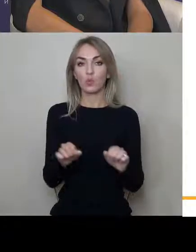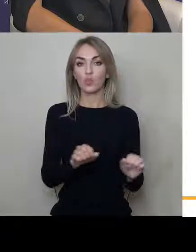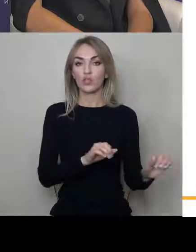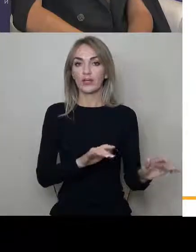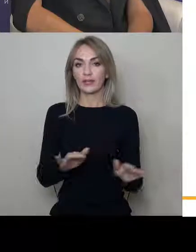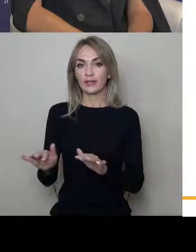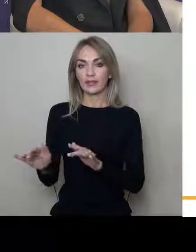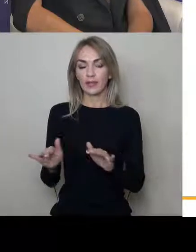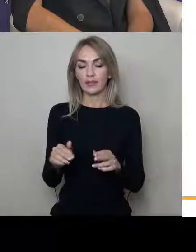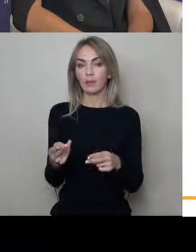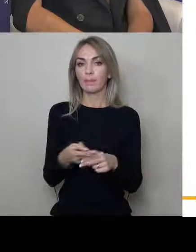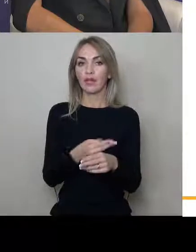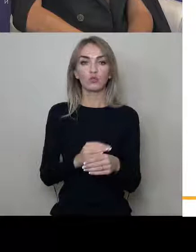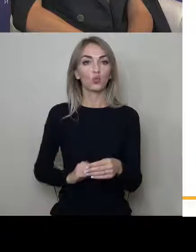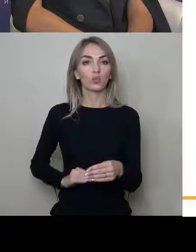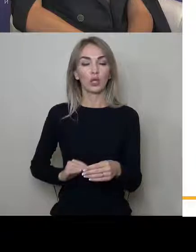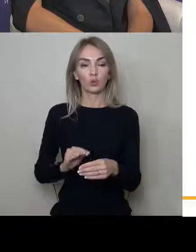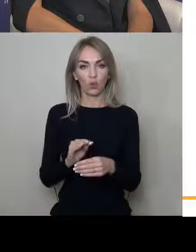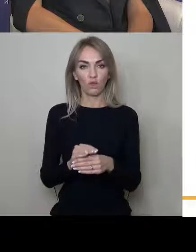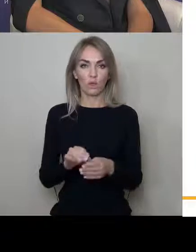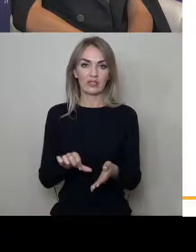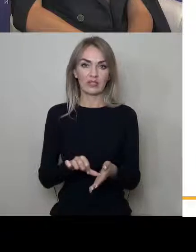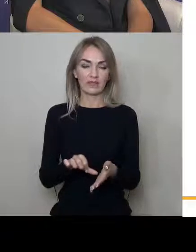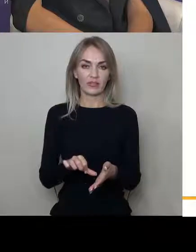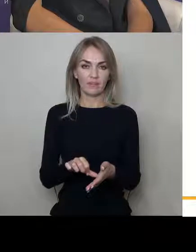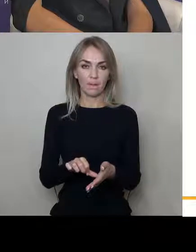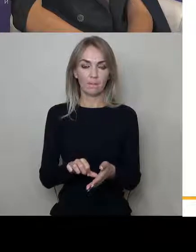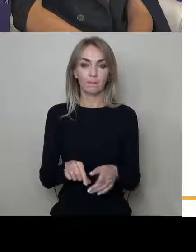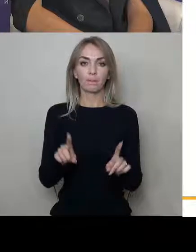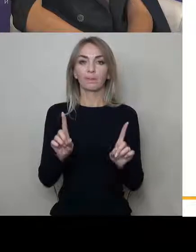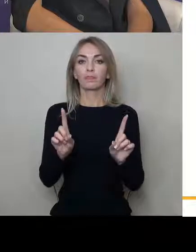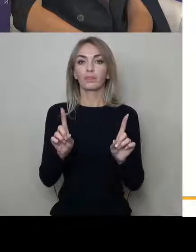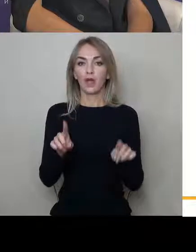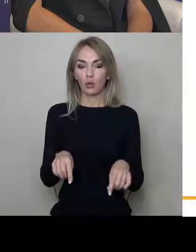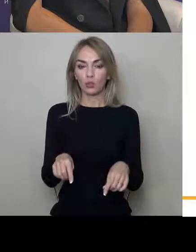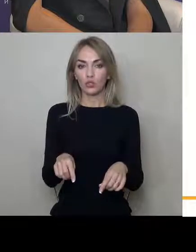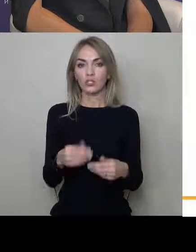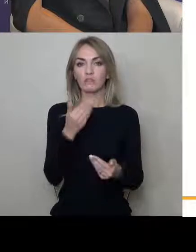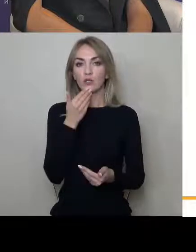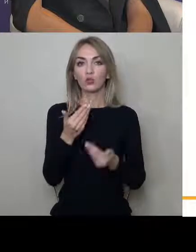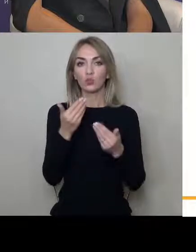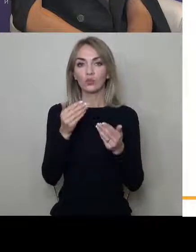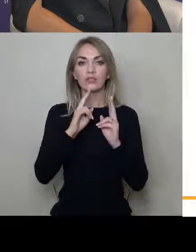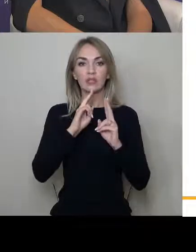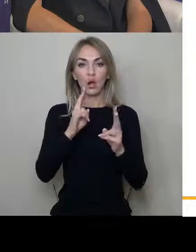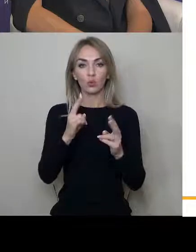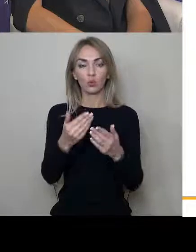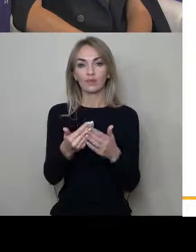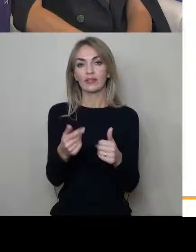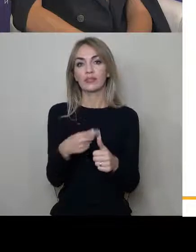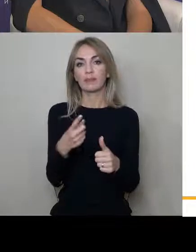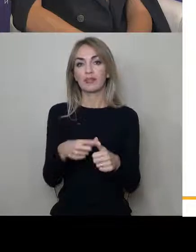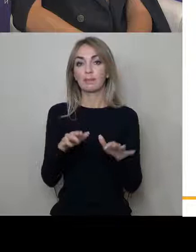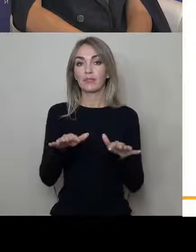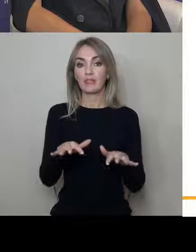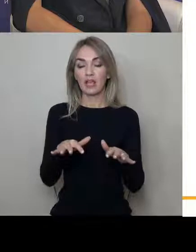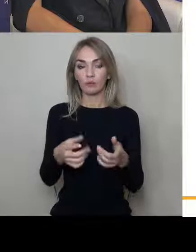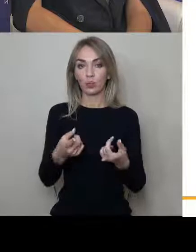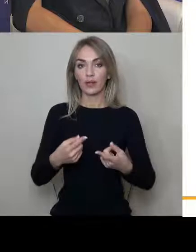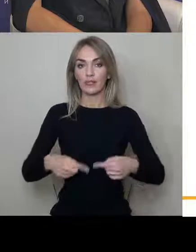constituency. The head of the political party can act without any additional representation. So, on behalf of the